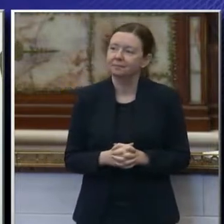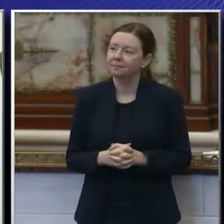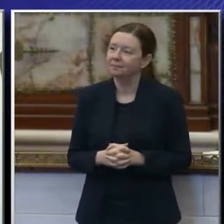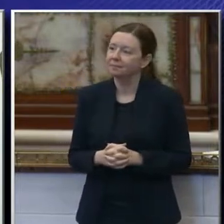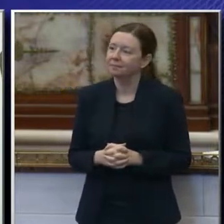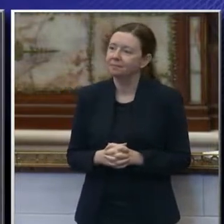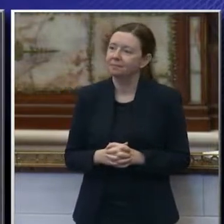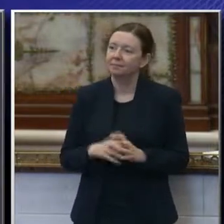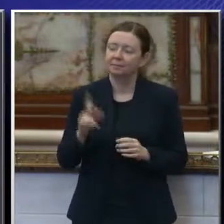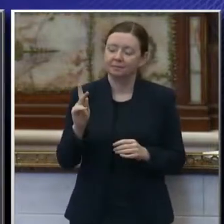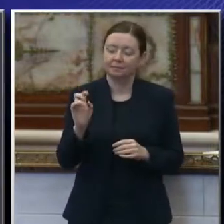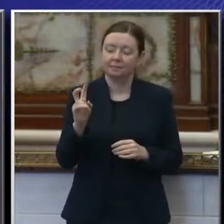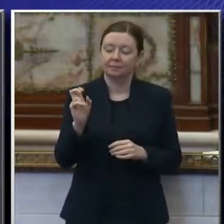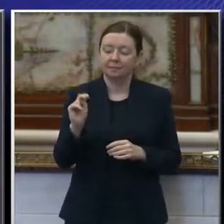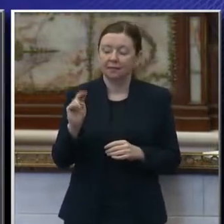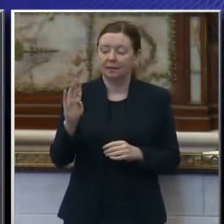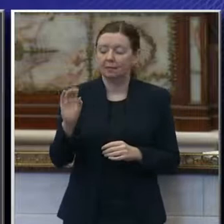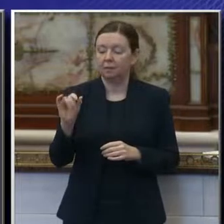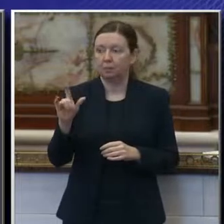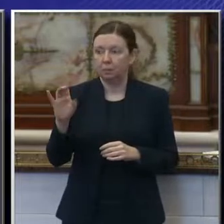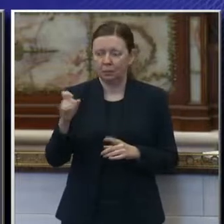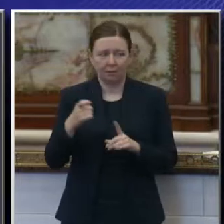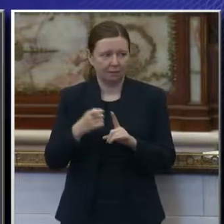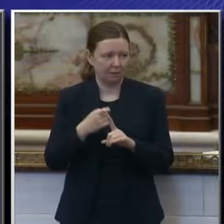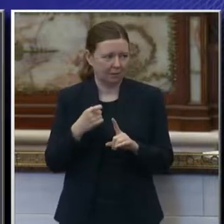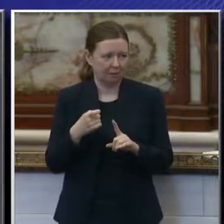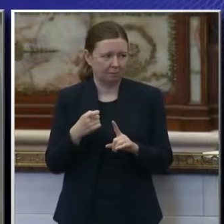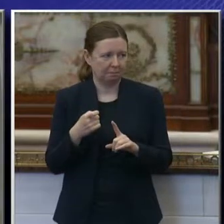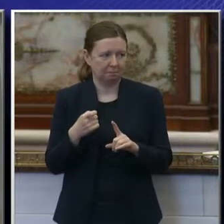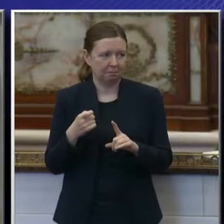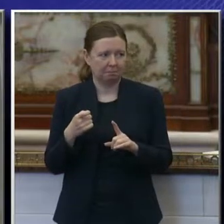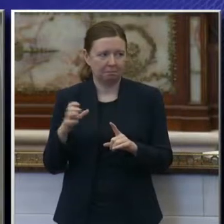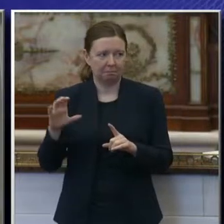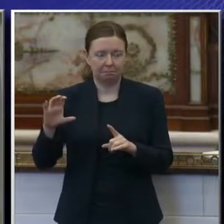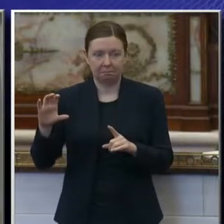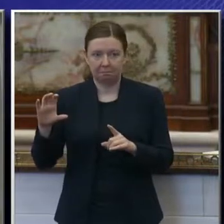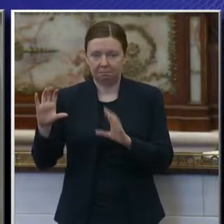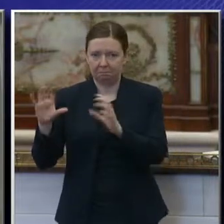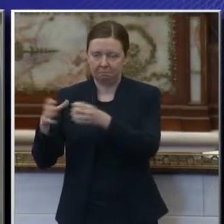Okay, well, this is Kevin Boyle from Stradley Ronan, and I'm going to defer to Jeremy in a second, but